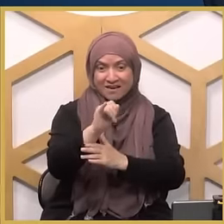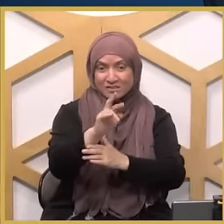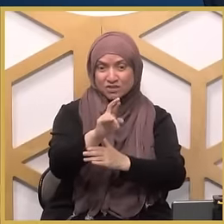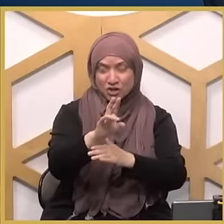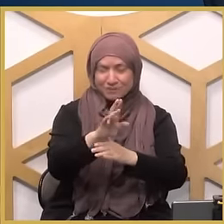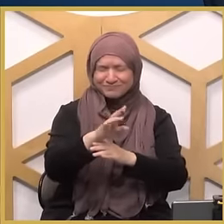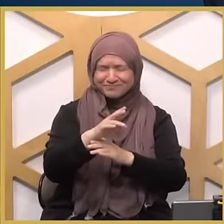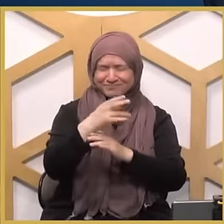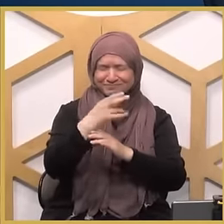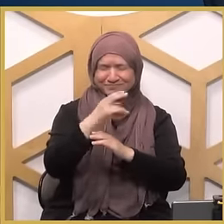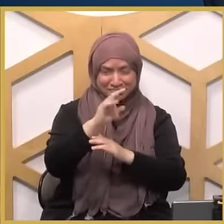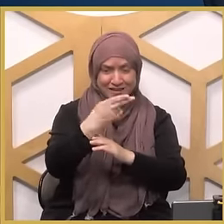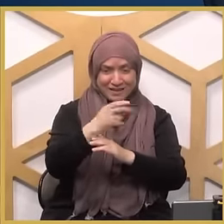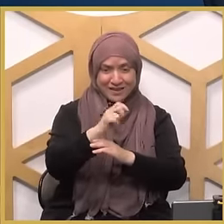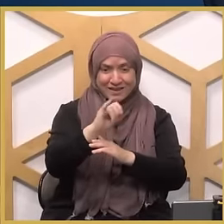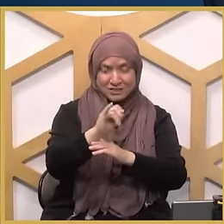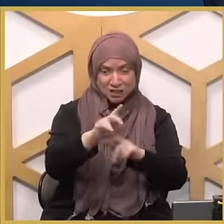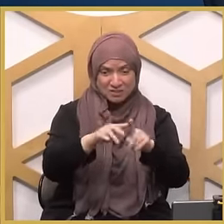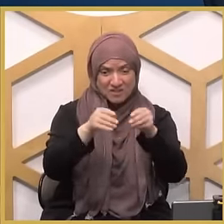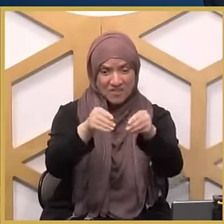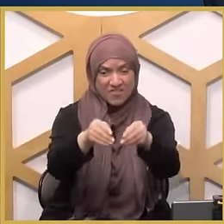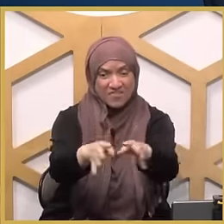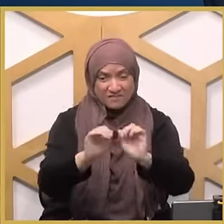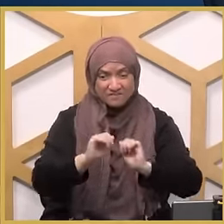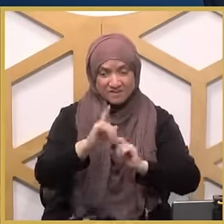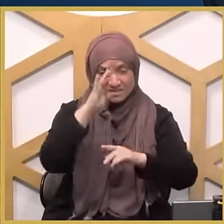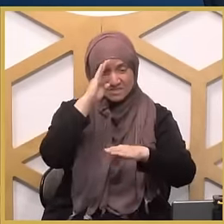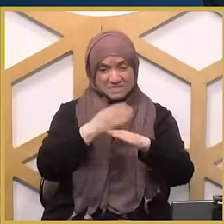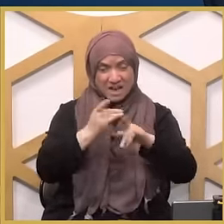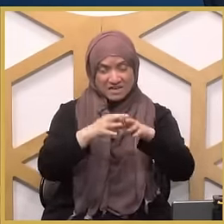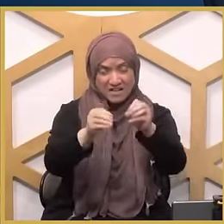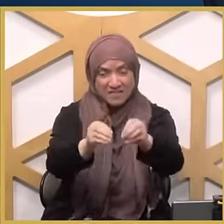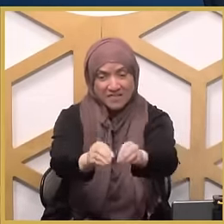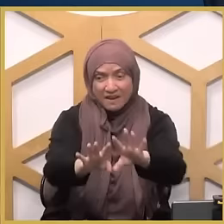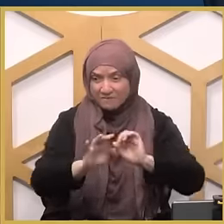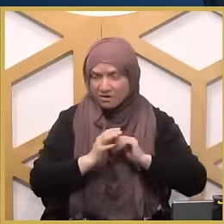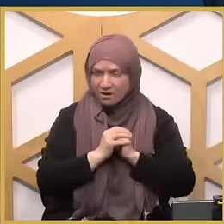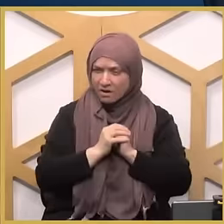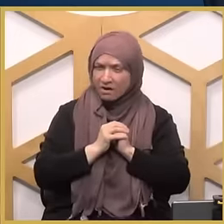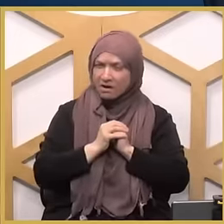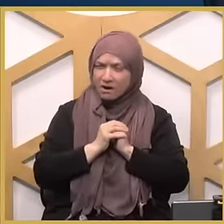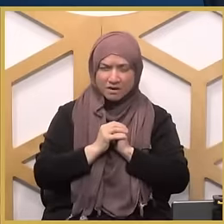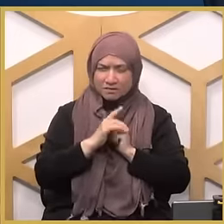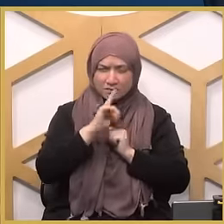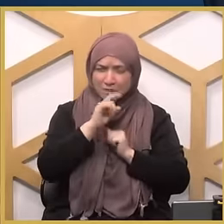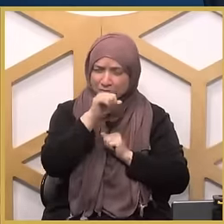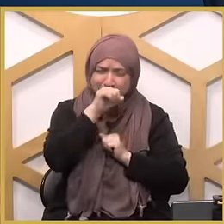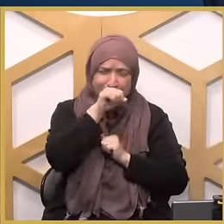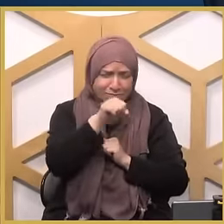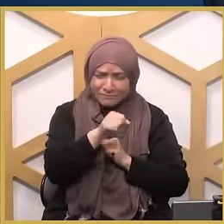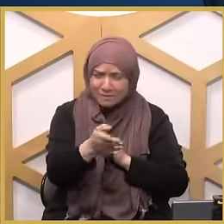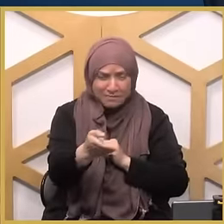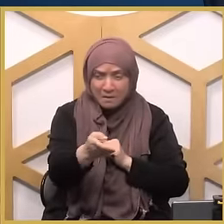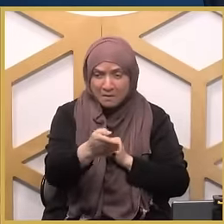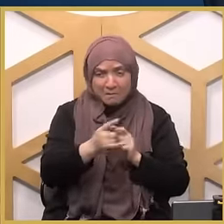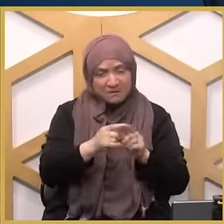then the moment came when he reached that age and to be pleased with his child,